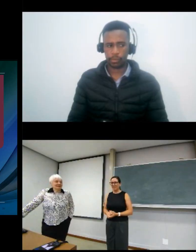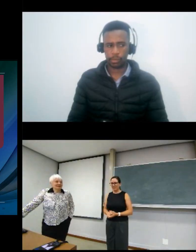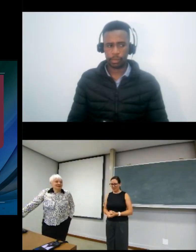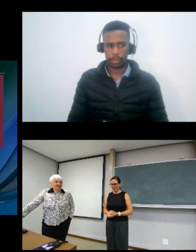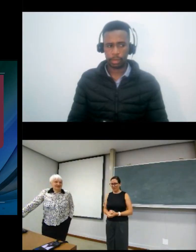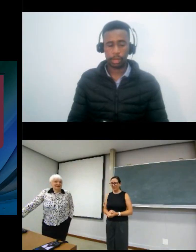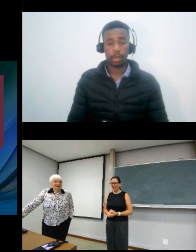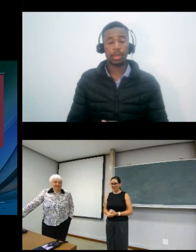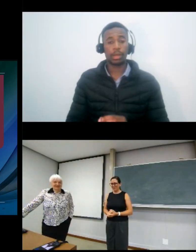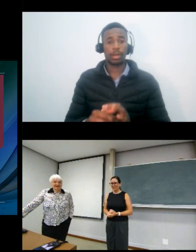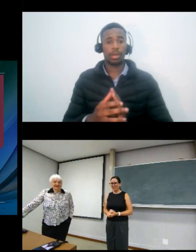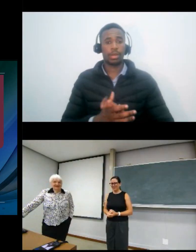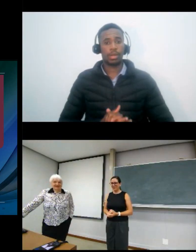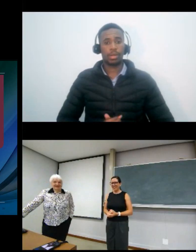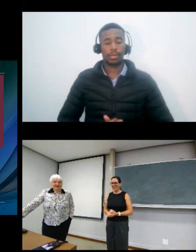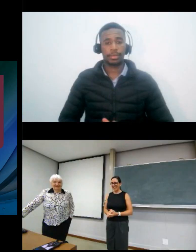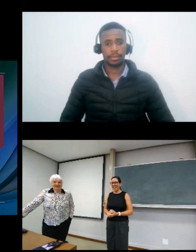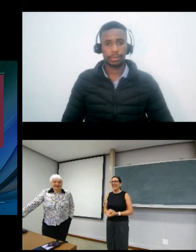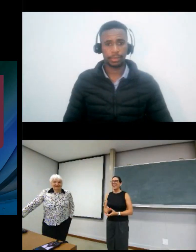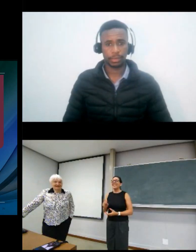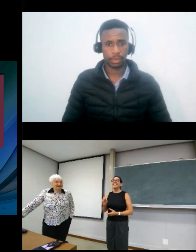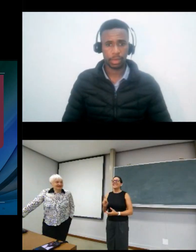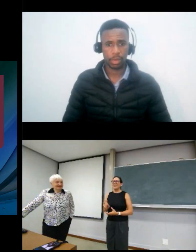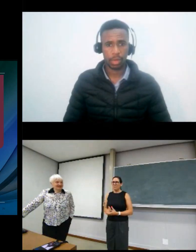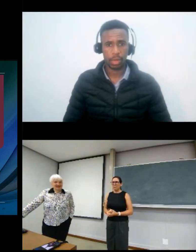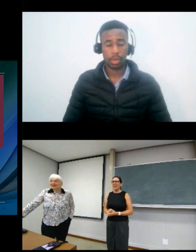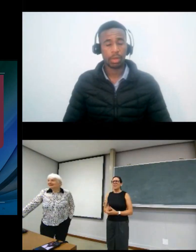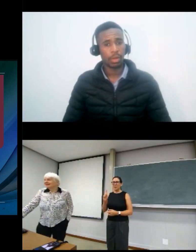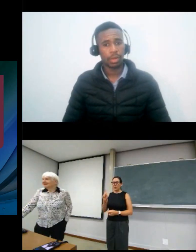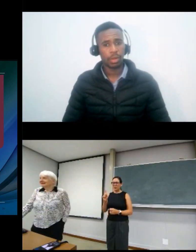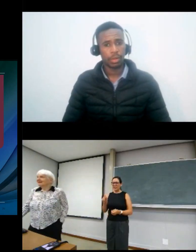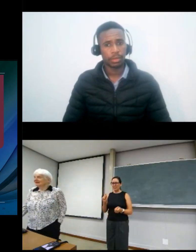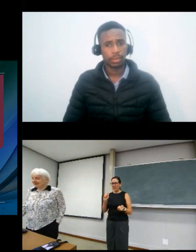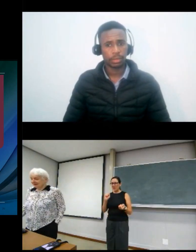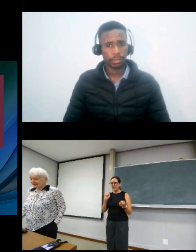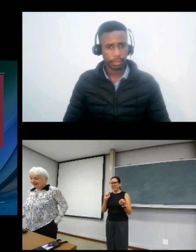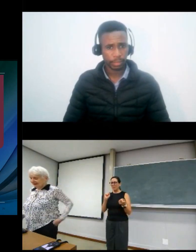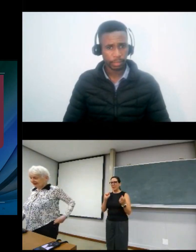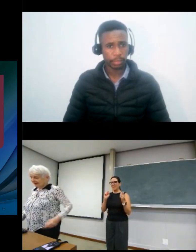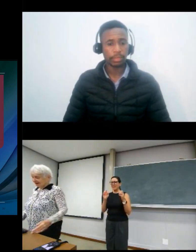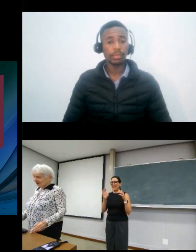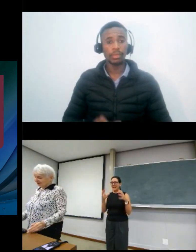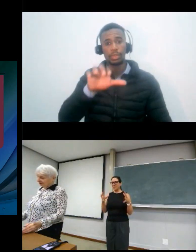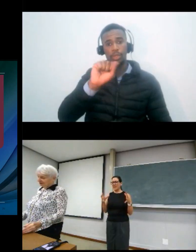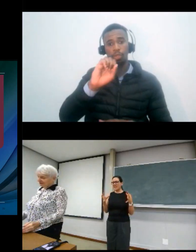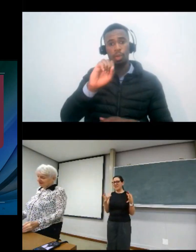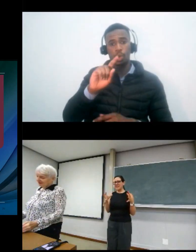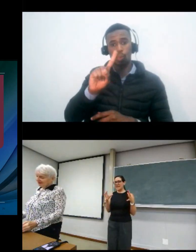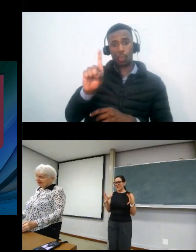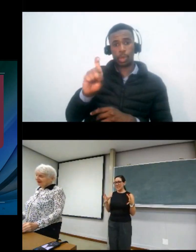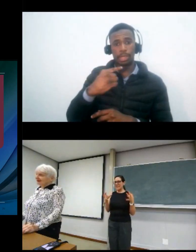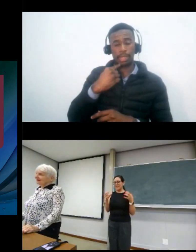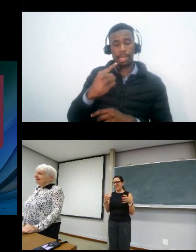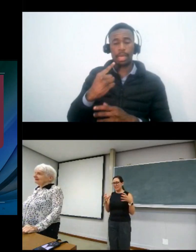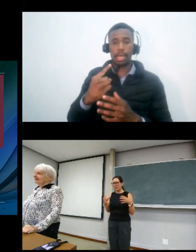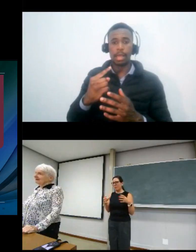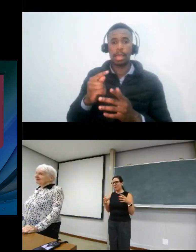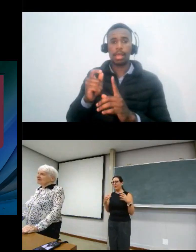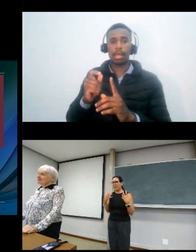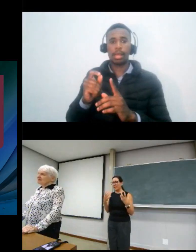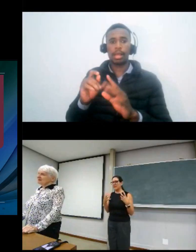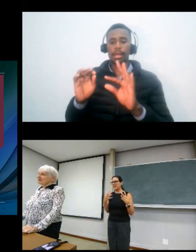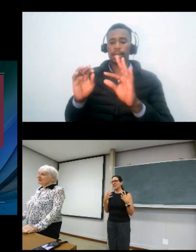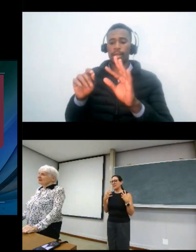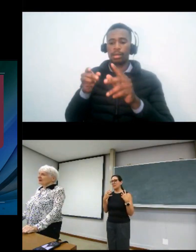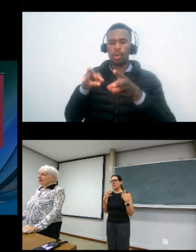this, the sentence because it's the whole reading? So the question is, whether the nature of the sentence